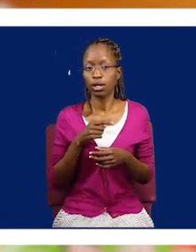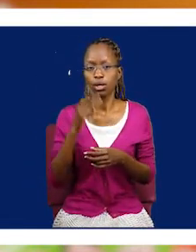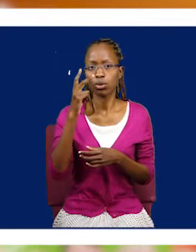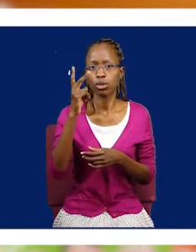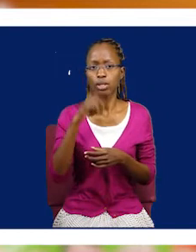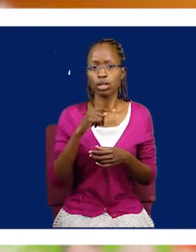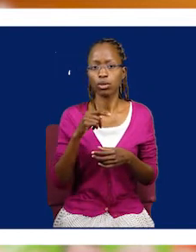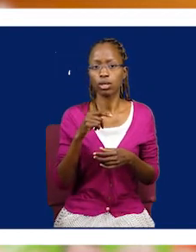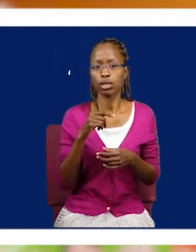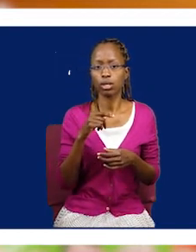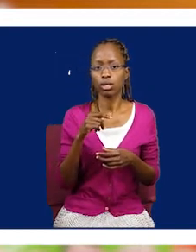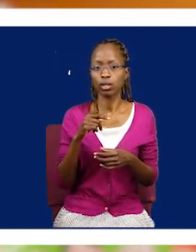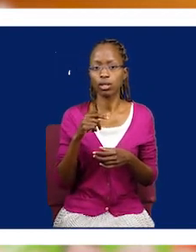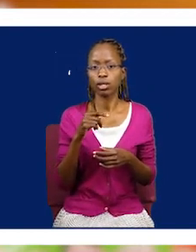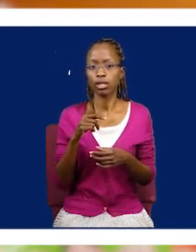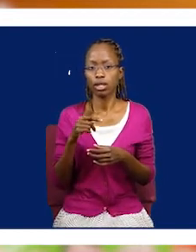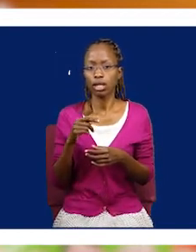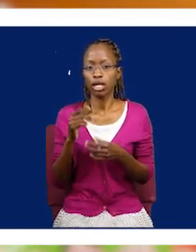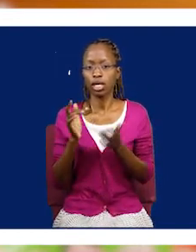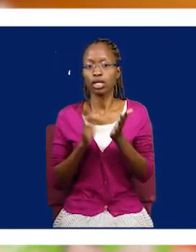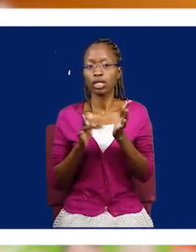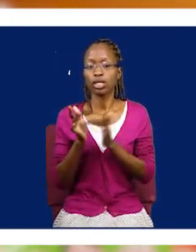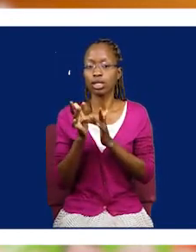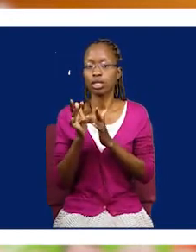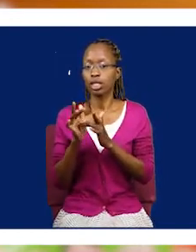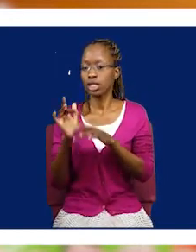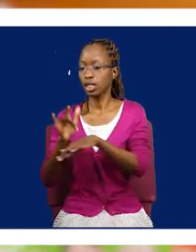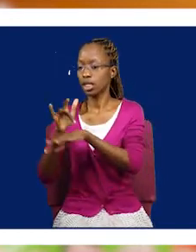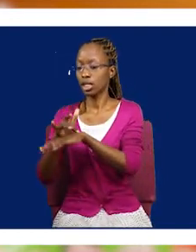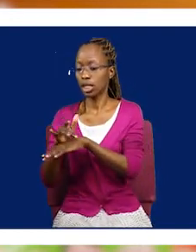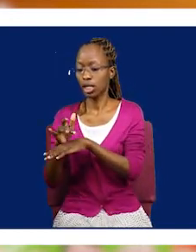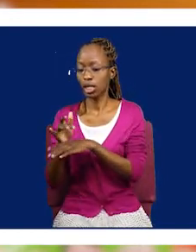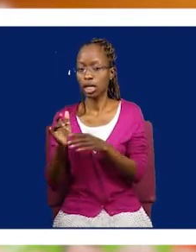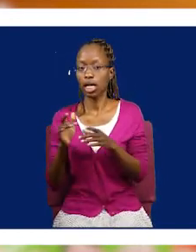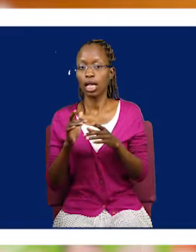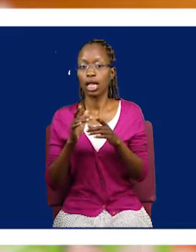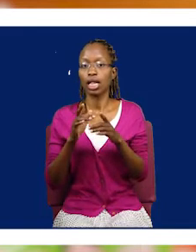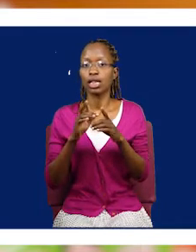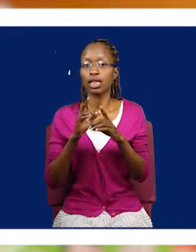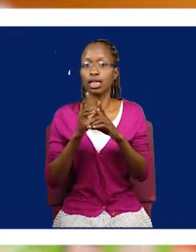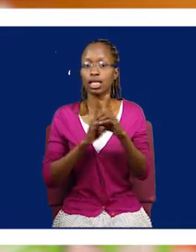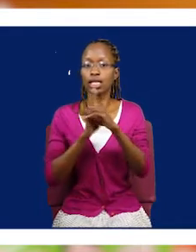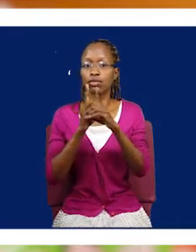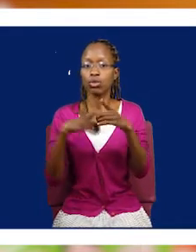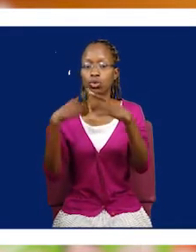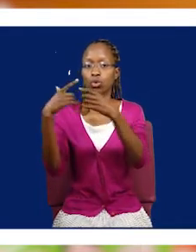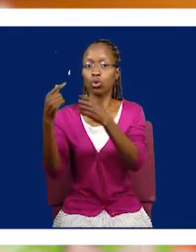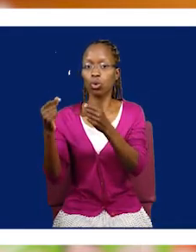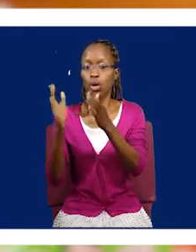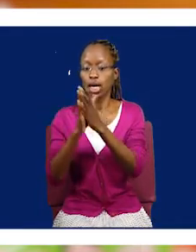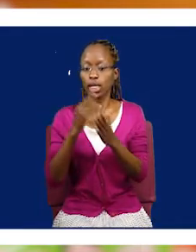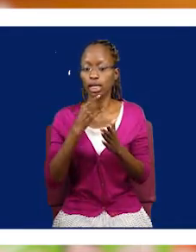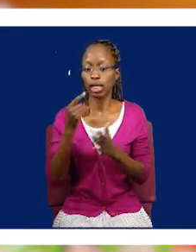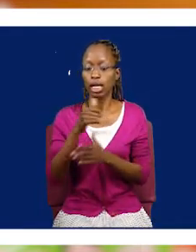What did we see? Yeah, Jesus sending out his disciples, his followers, his friends, to go